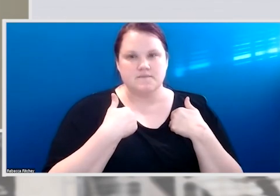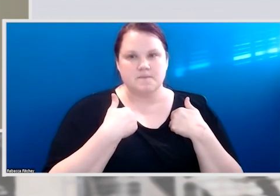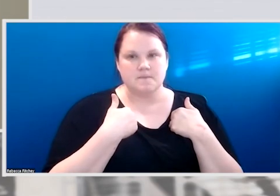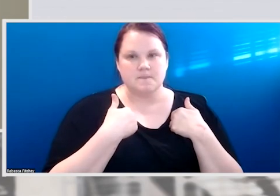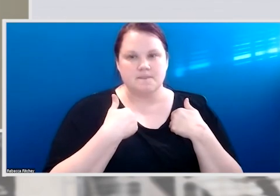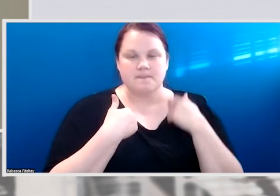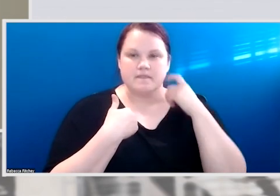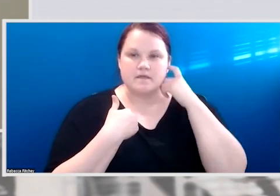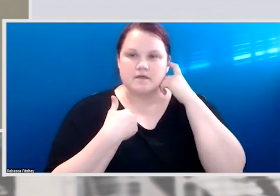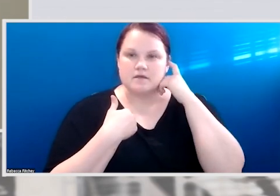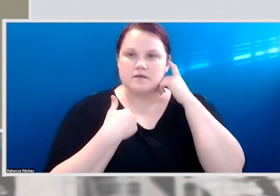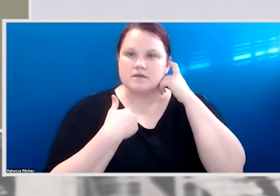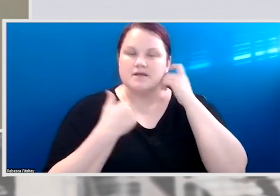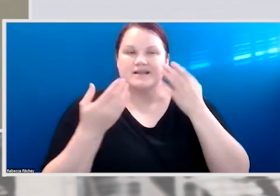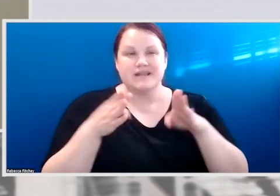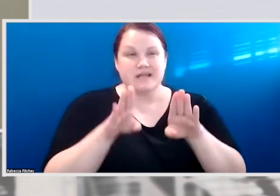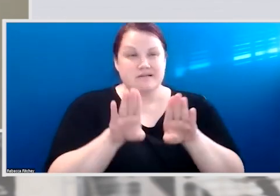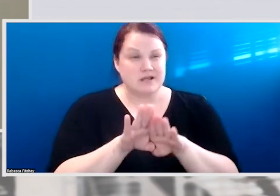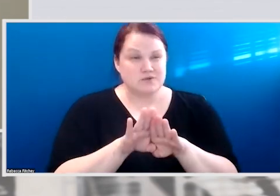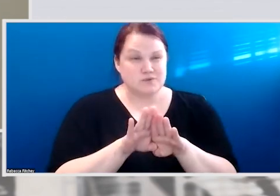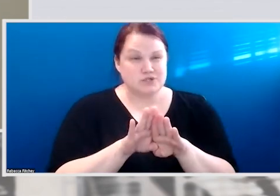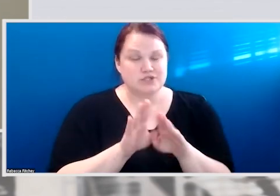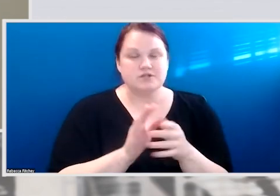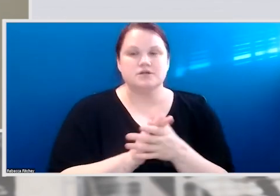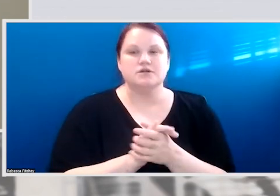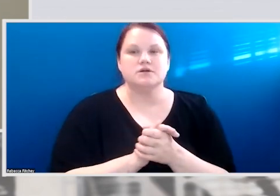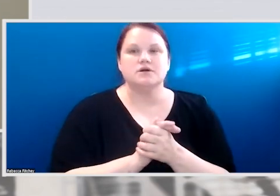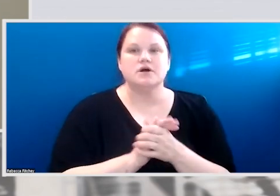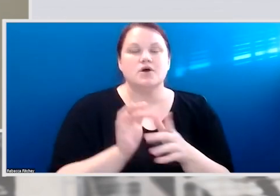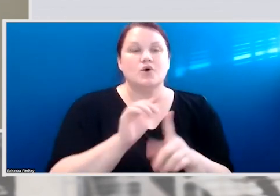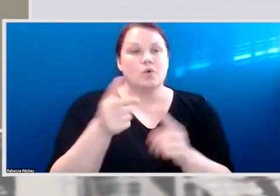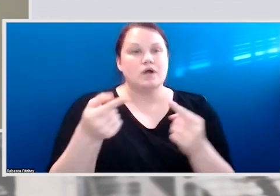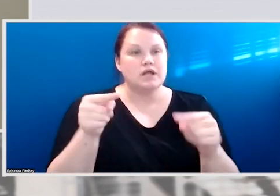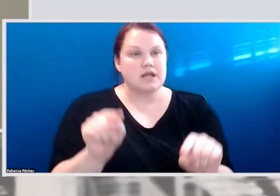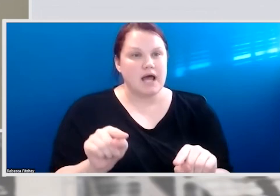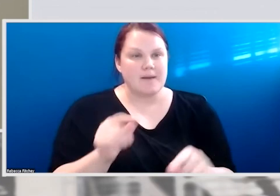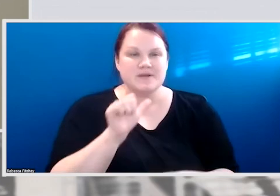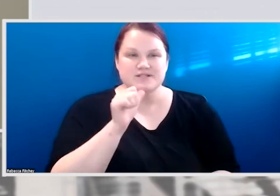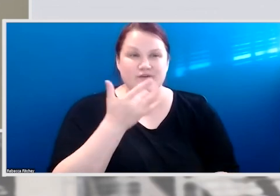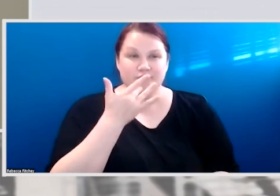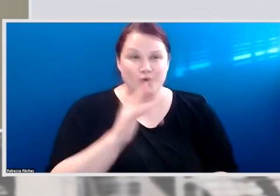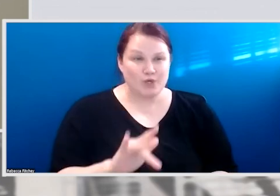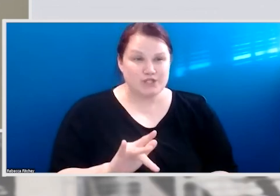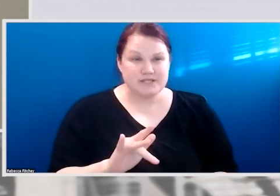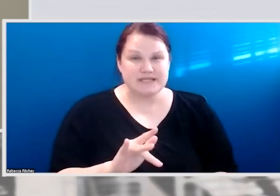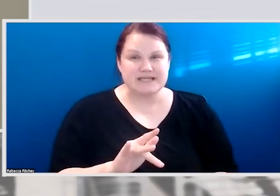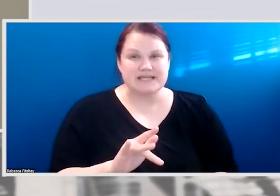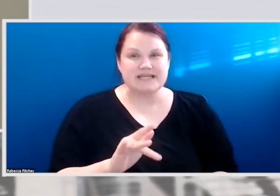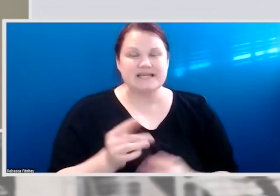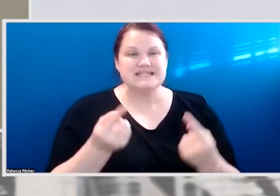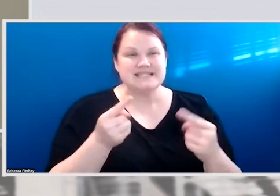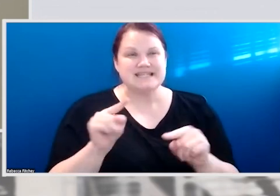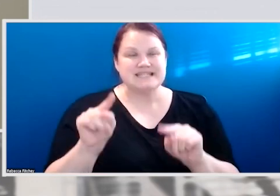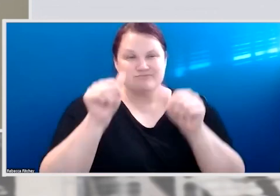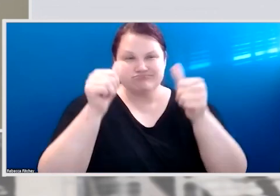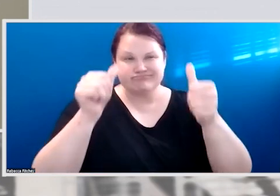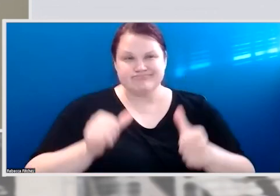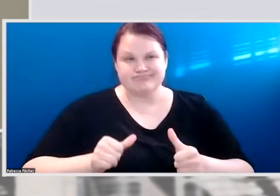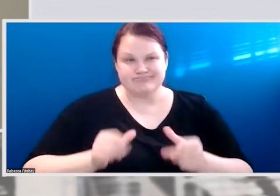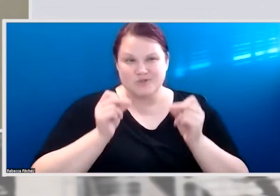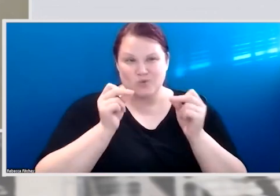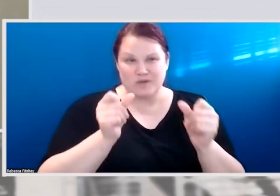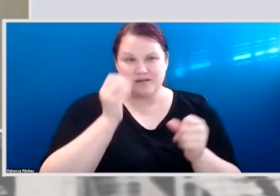fell into closure and misuse. And when that happens, unfortunately, its condition deteriorates really quickly. I mean,